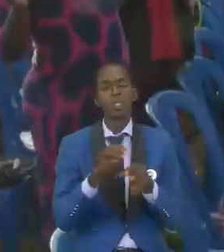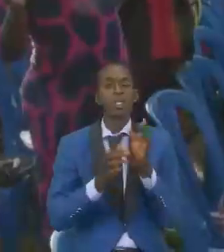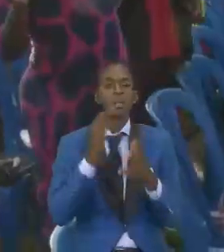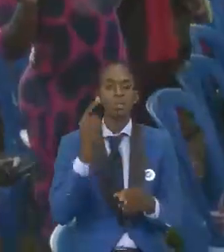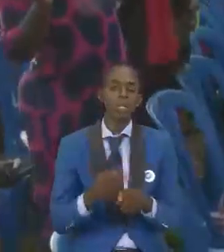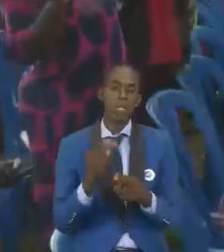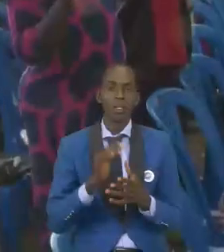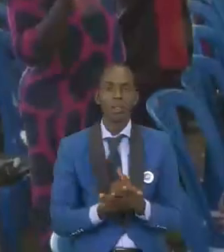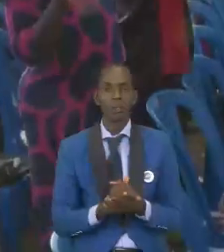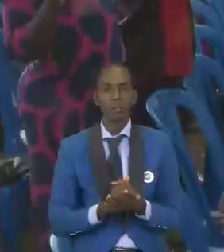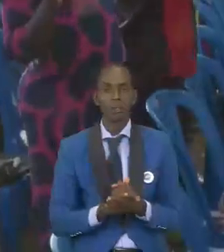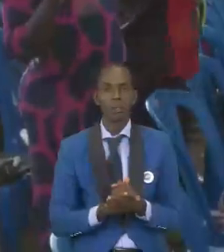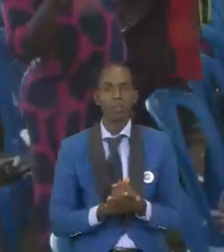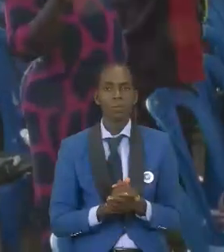name.